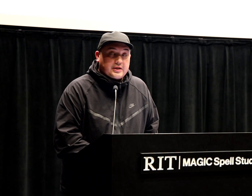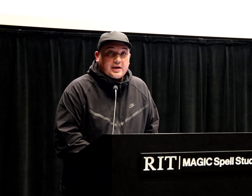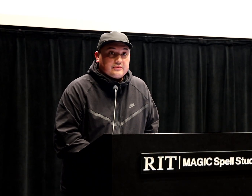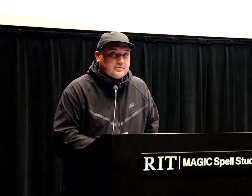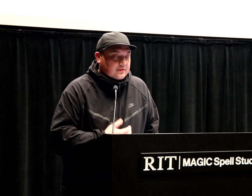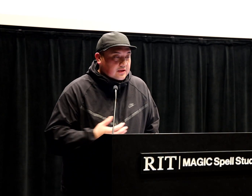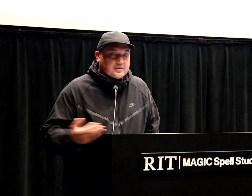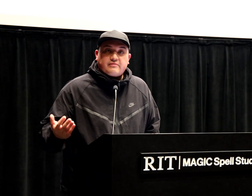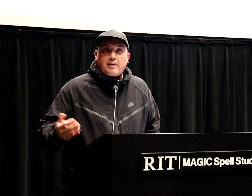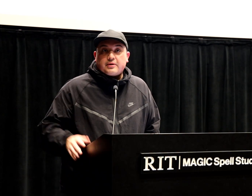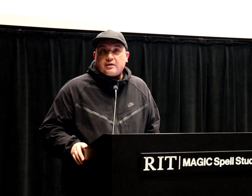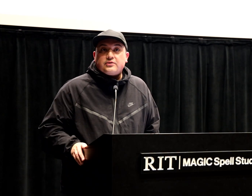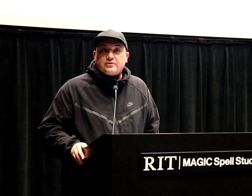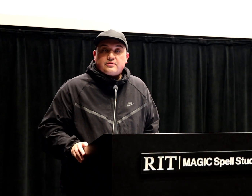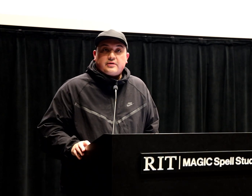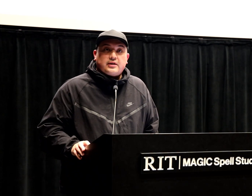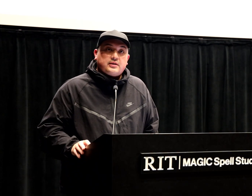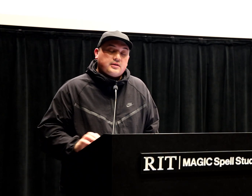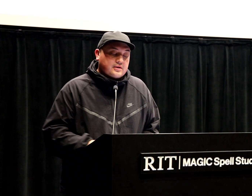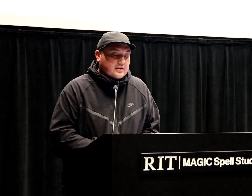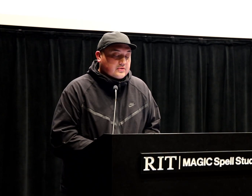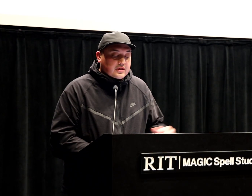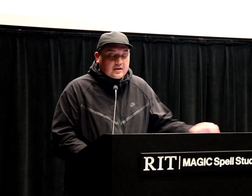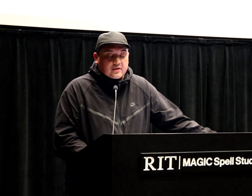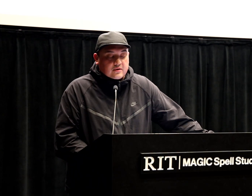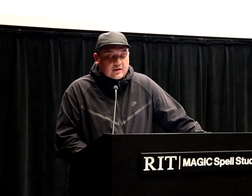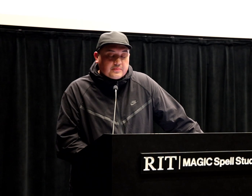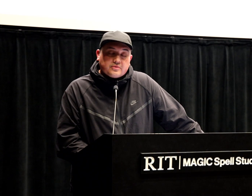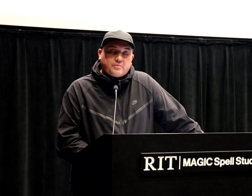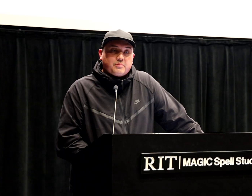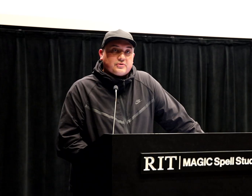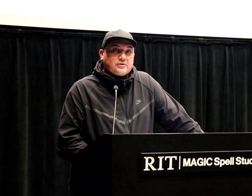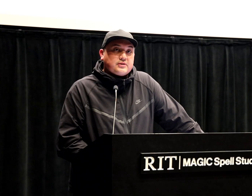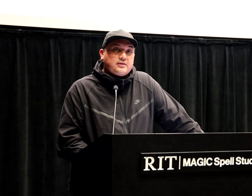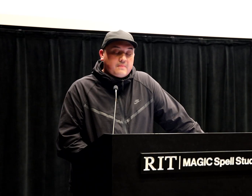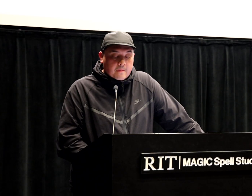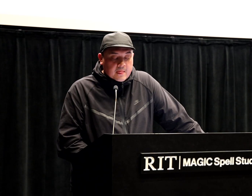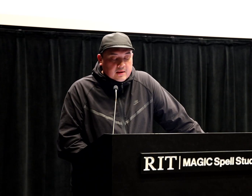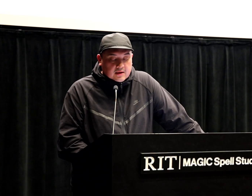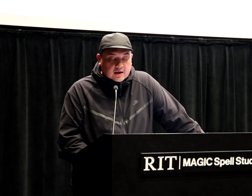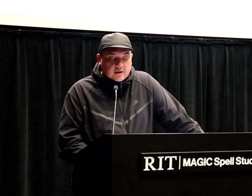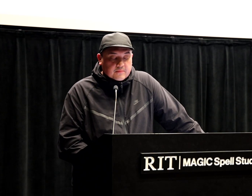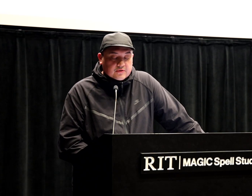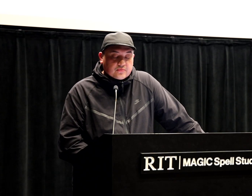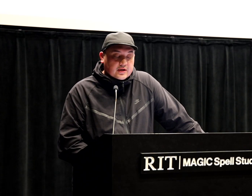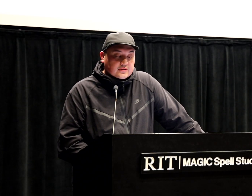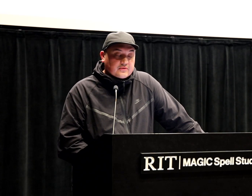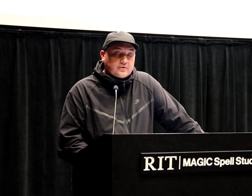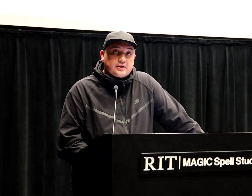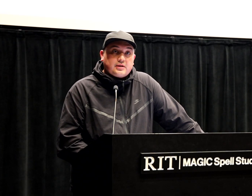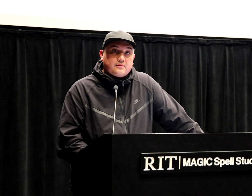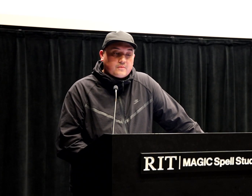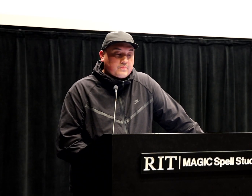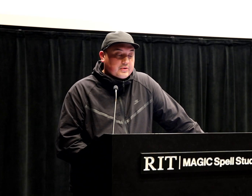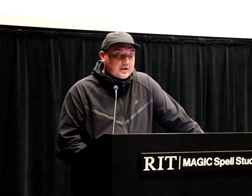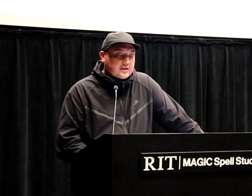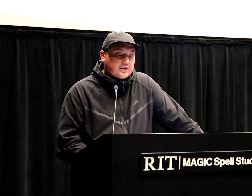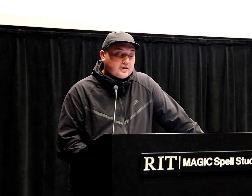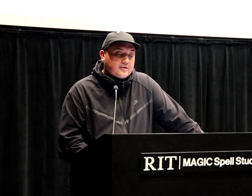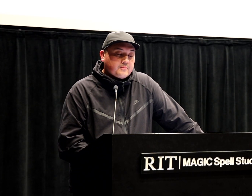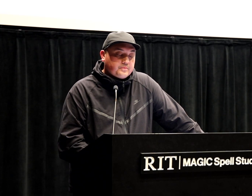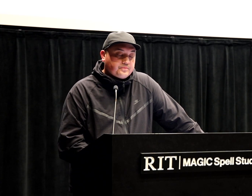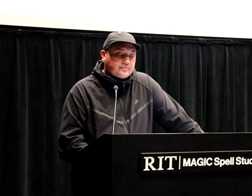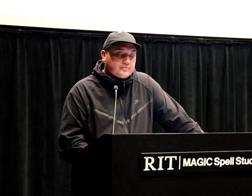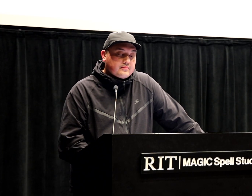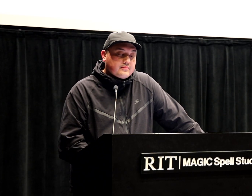have to beat out tons of applicants, right? So I think you can absolutely be persistent. There's ways of doing it, but I